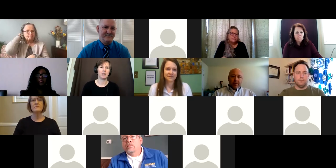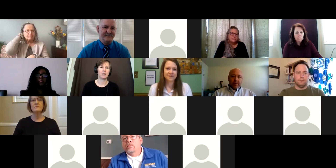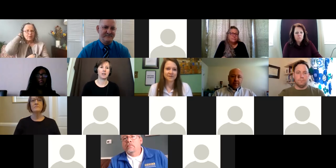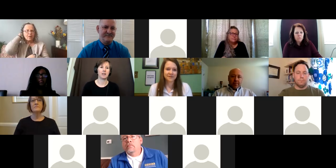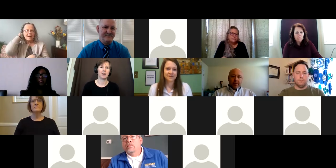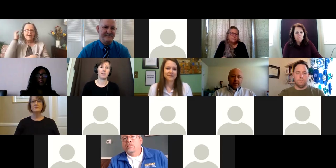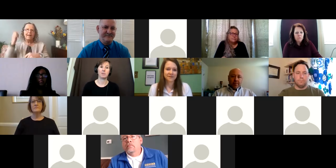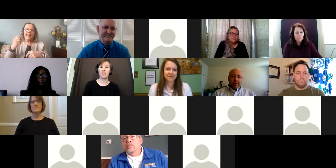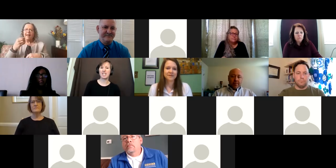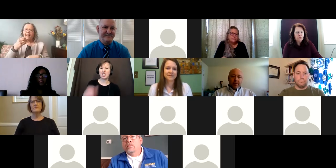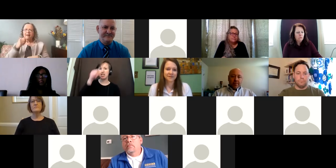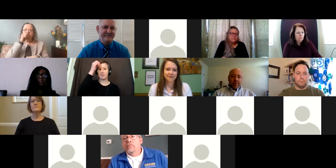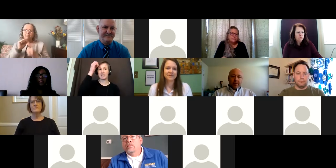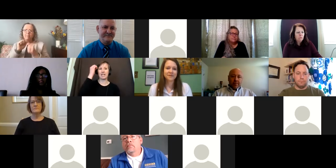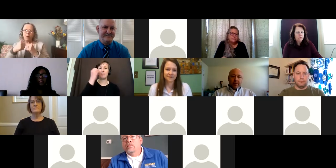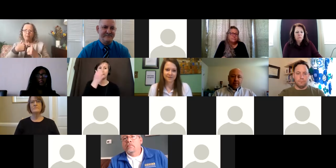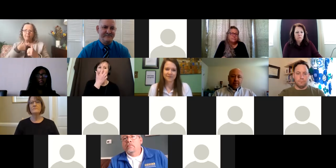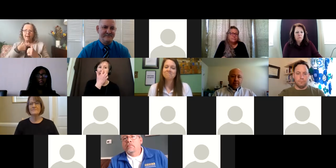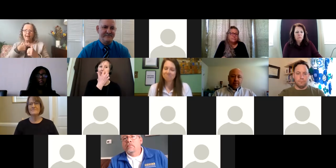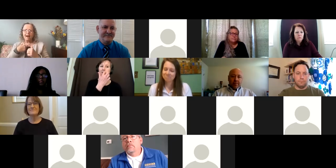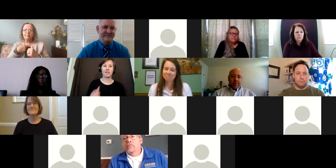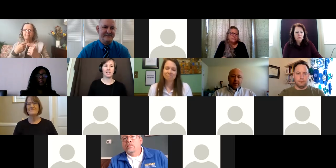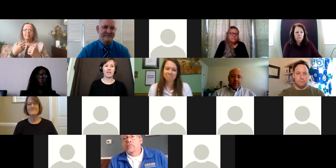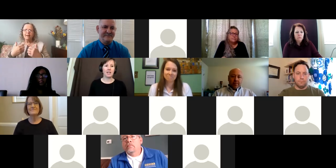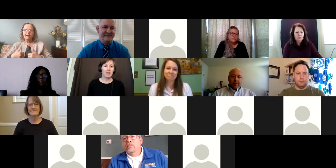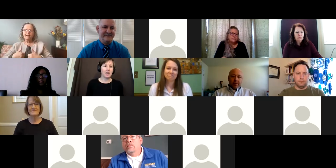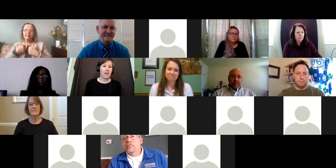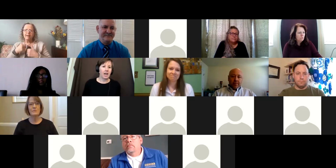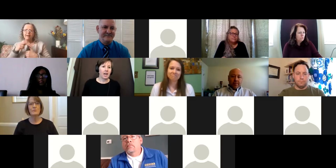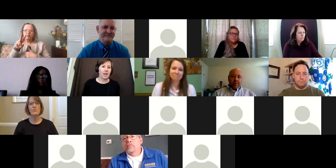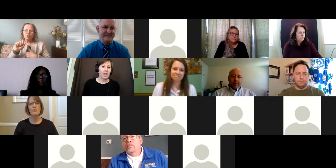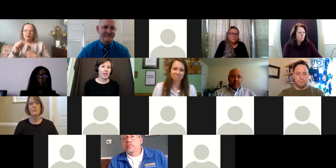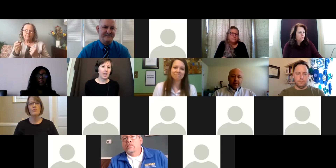win? So that's just something to keep in mind.